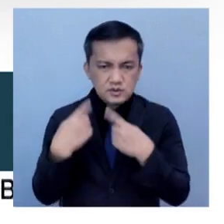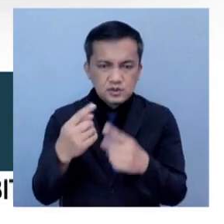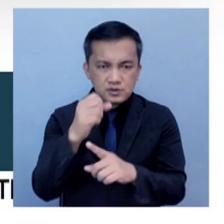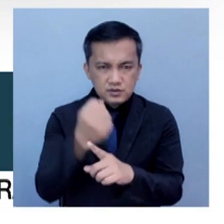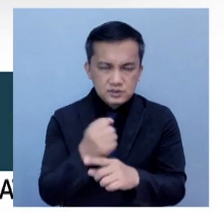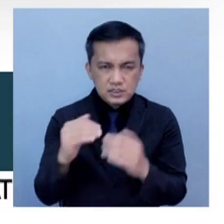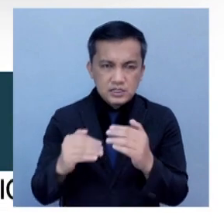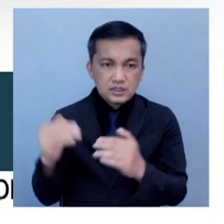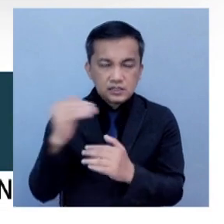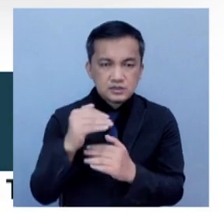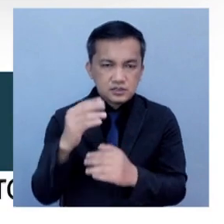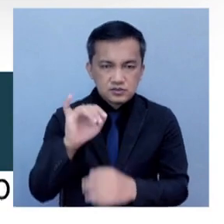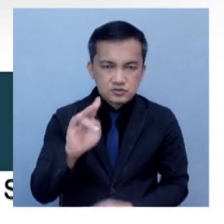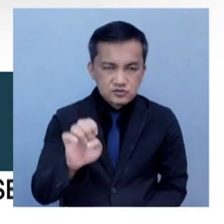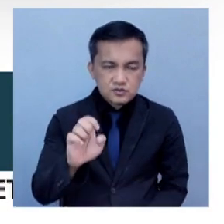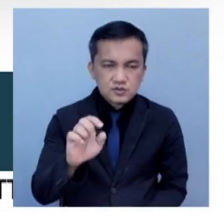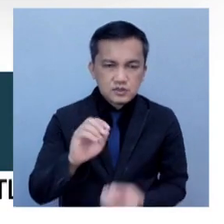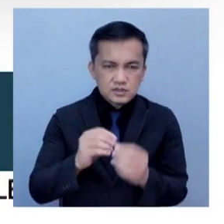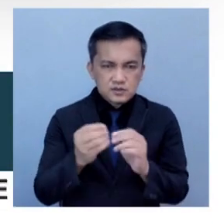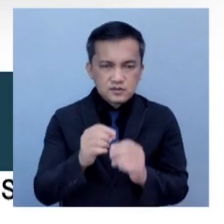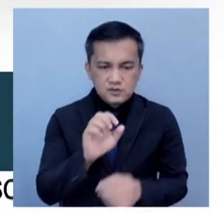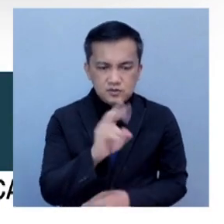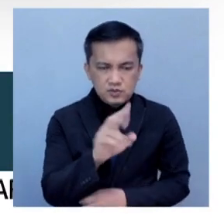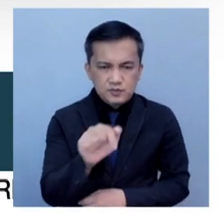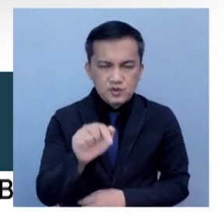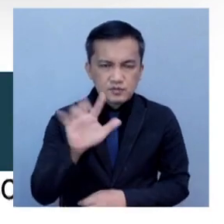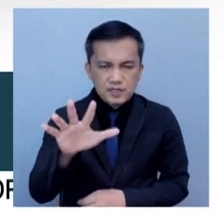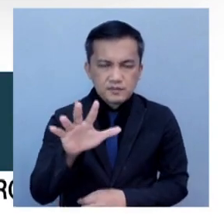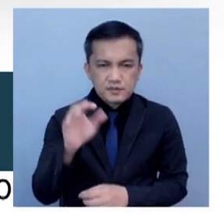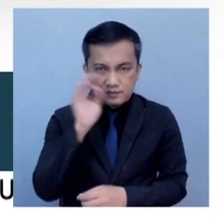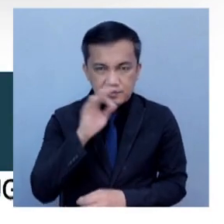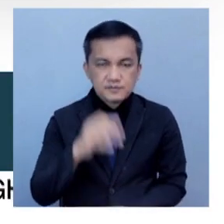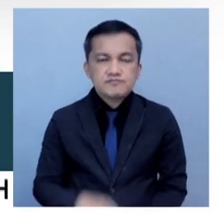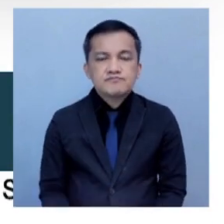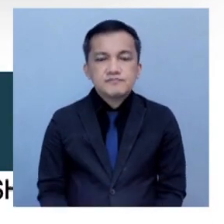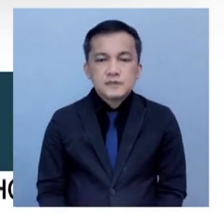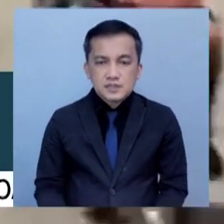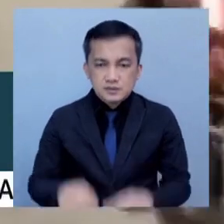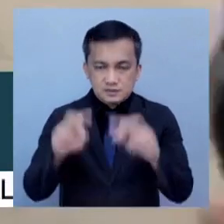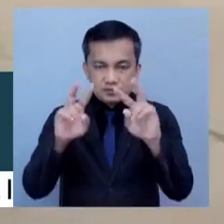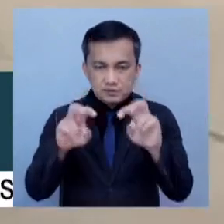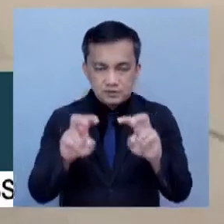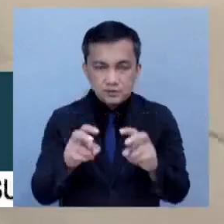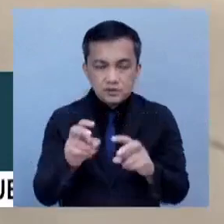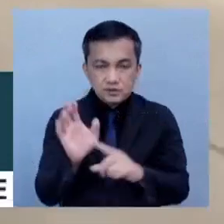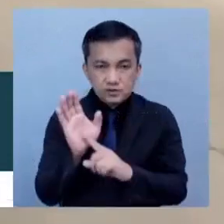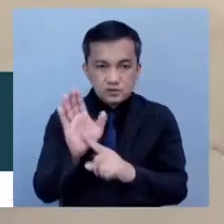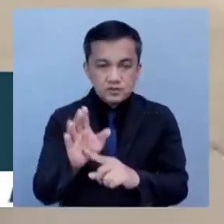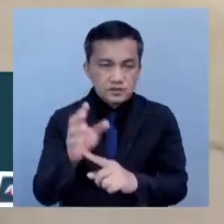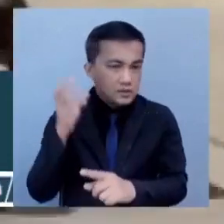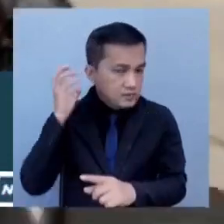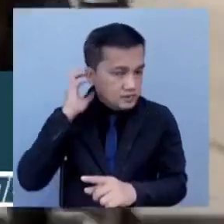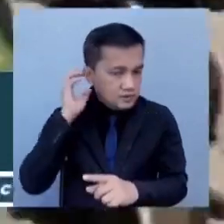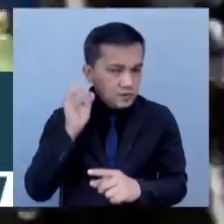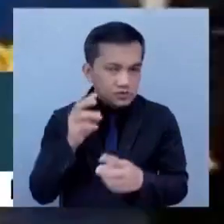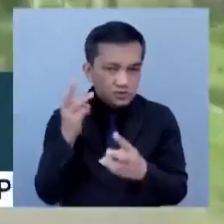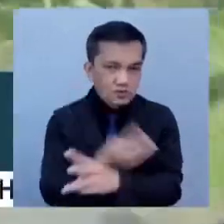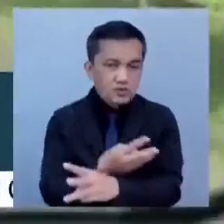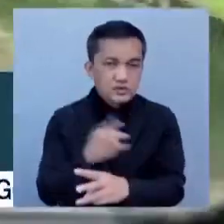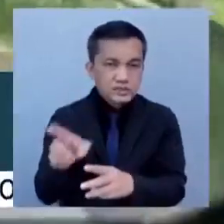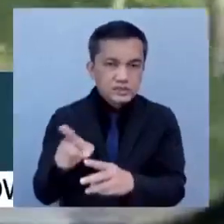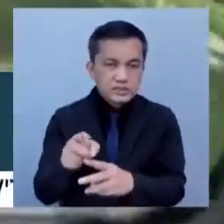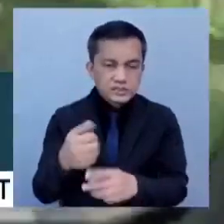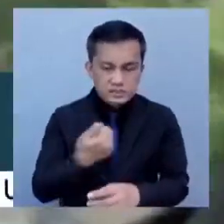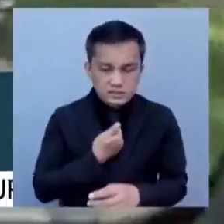than the June figure of 12.5 million Filipinos. The survey also shows Mindanao fared the worst in self-rated